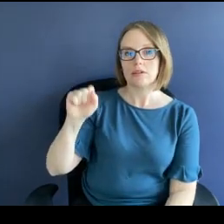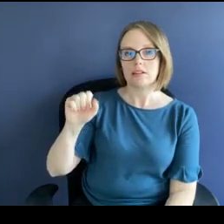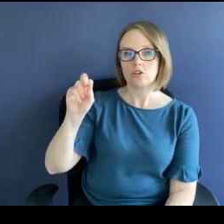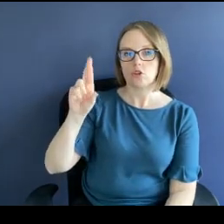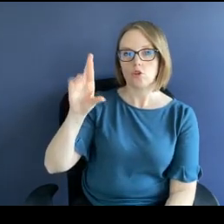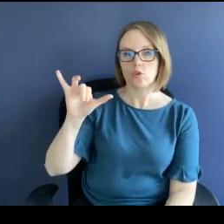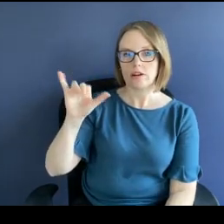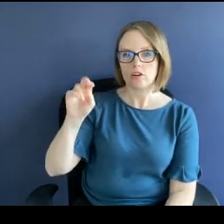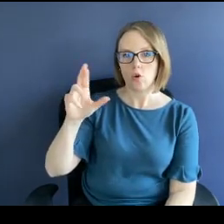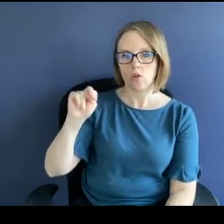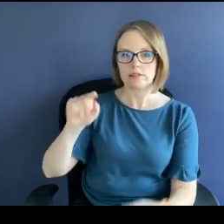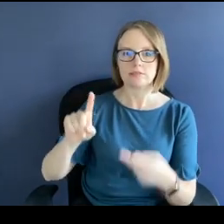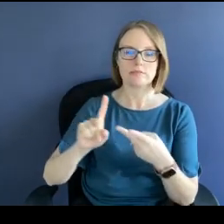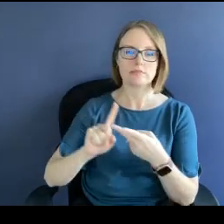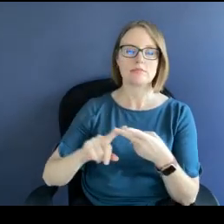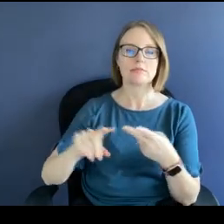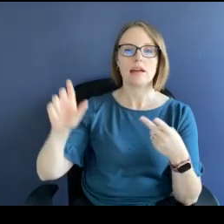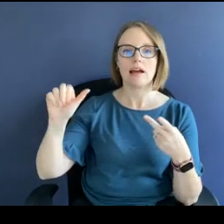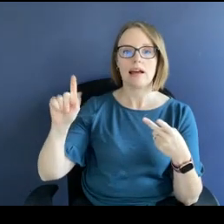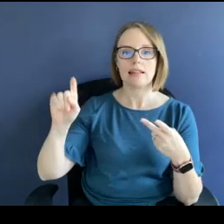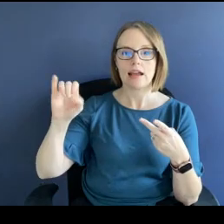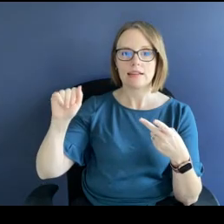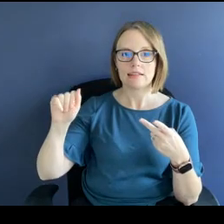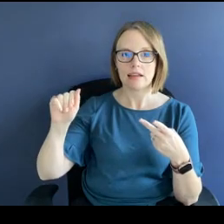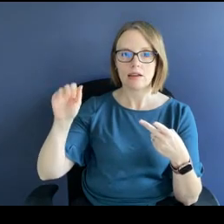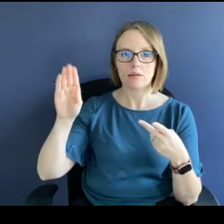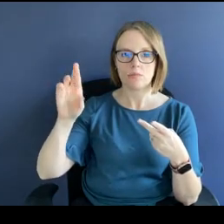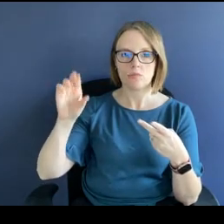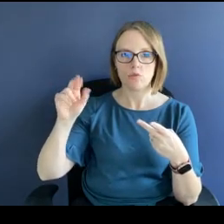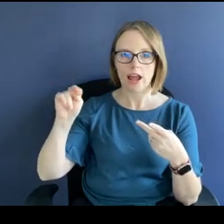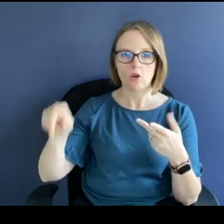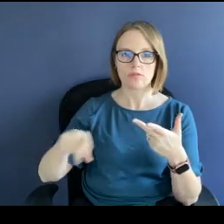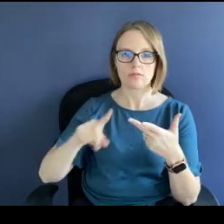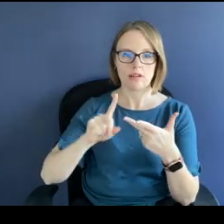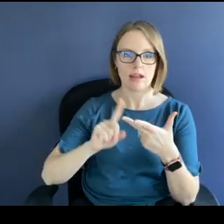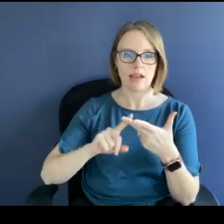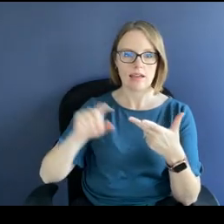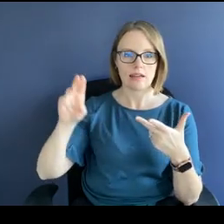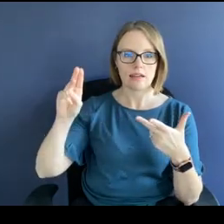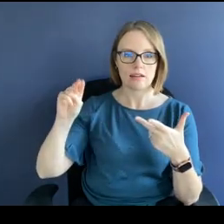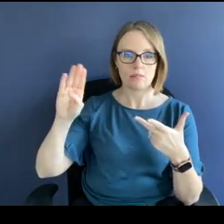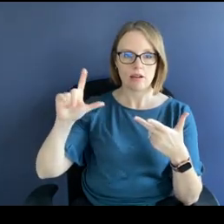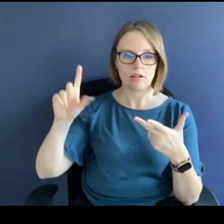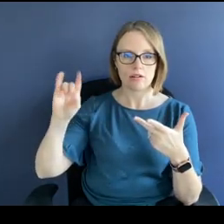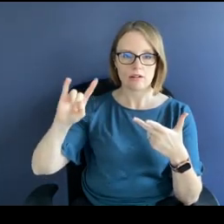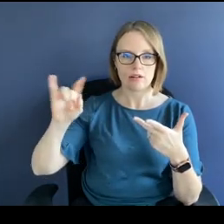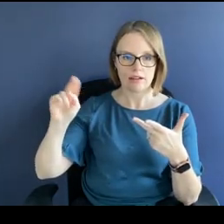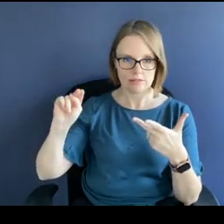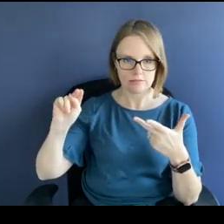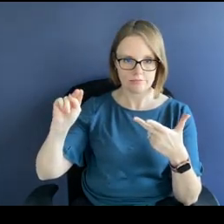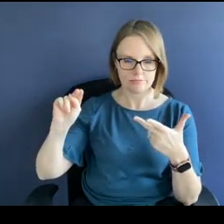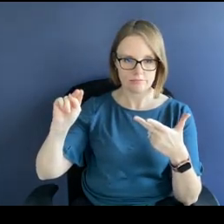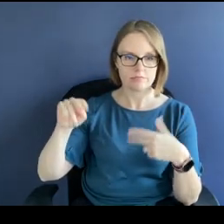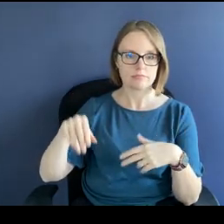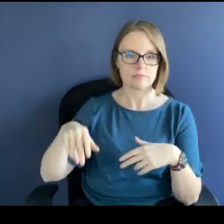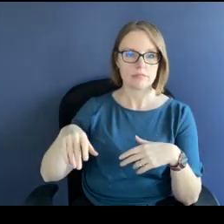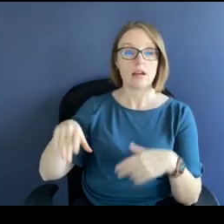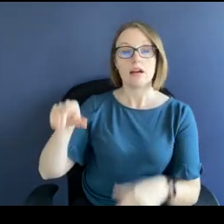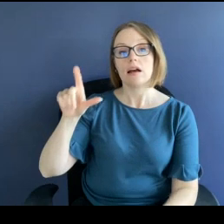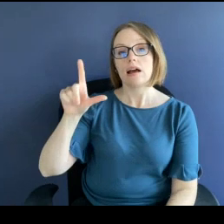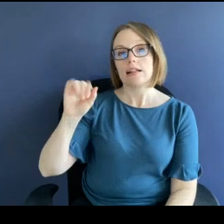Miss Alexia Brown, and Mr. Michael Dyson. Ms. Liz Dyson will organize